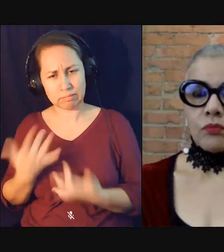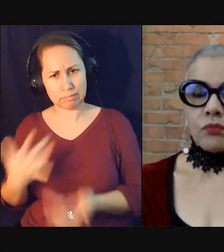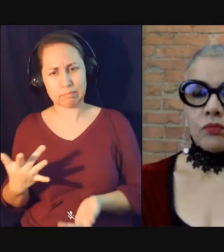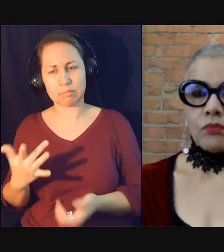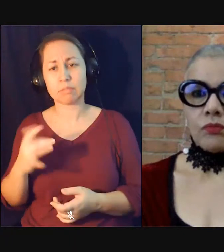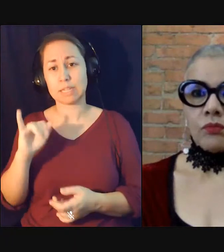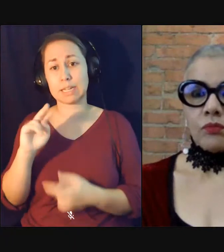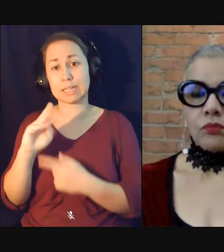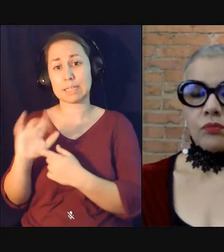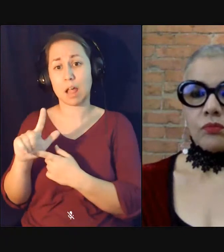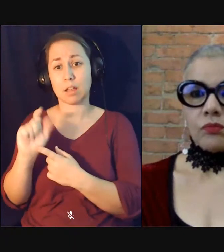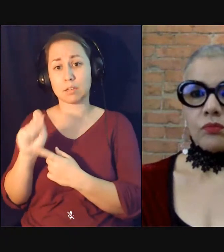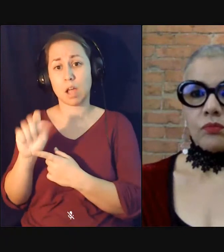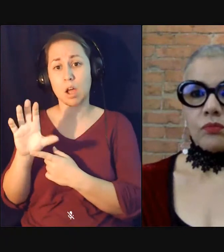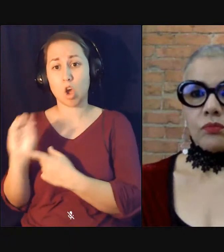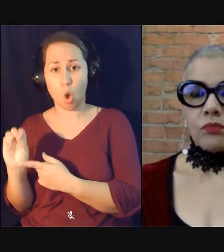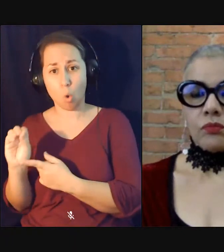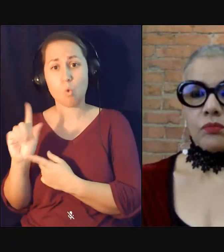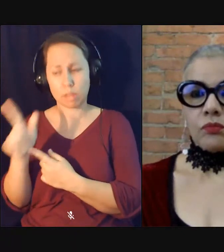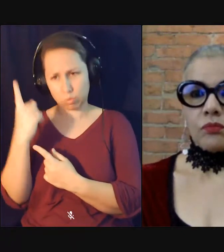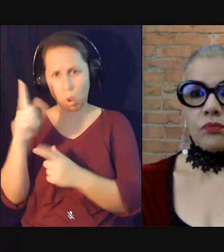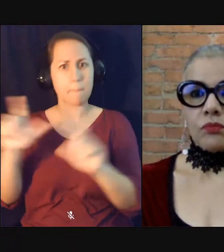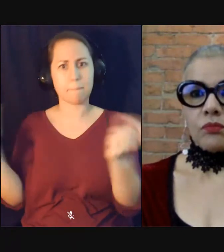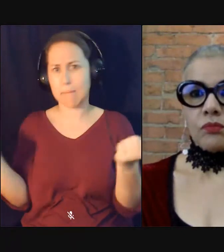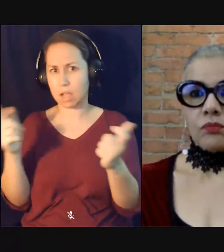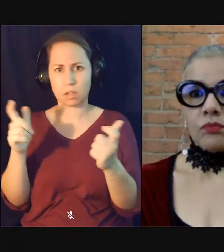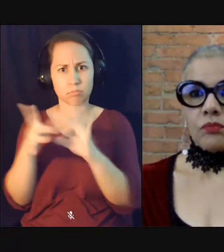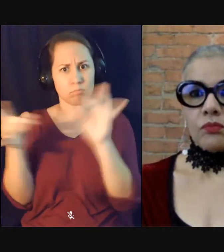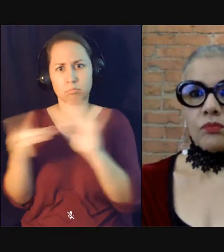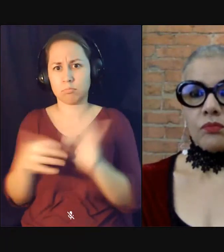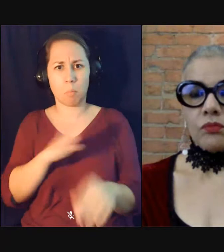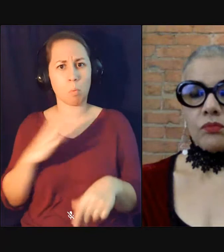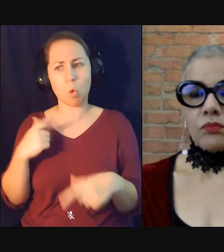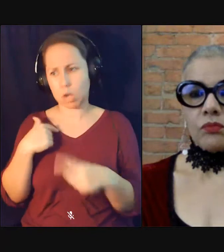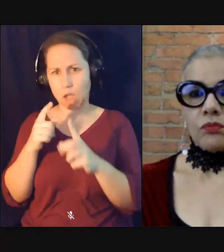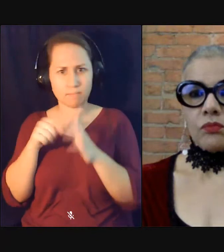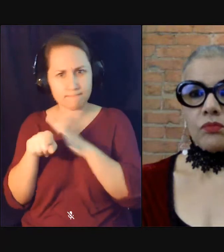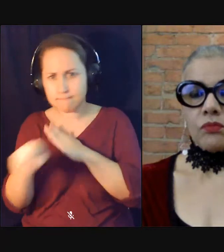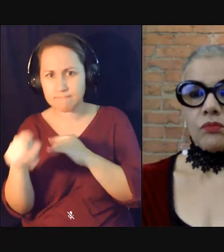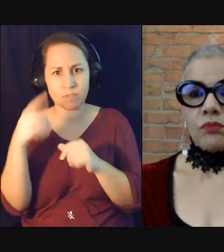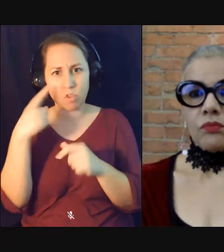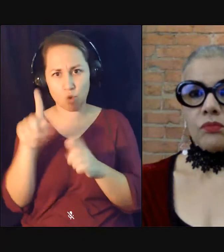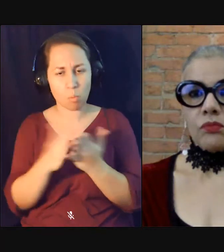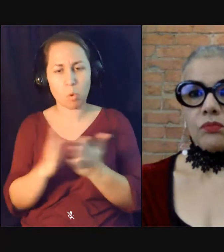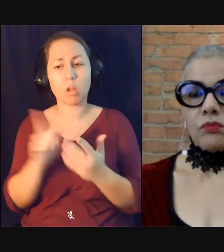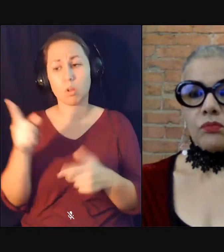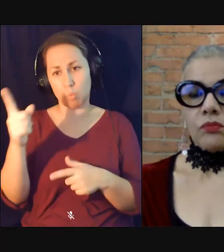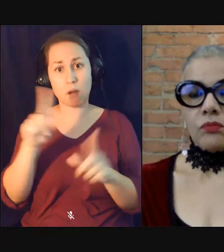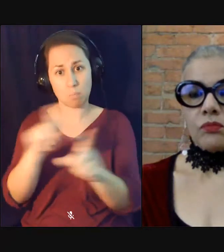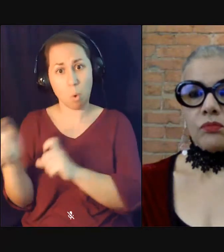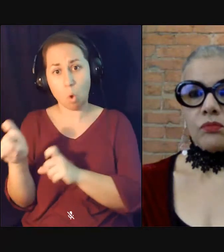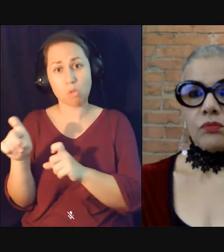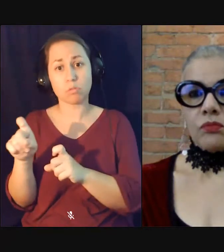Incels.co is a message board that I infiltrated for the book. And there was sort of an internal poll, are you white or not? And it was